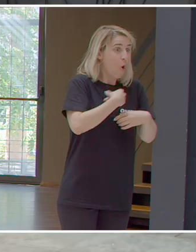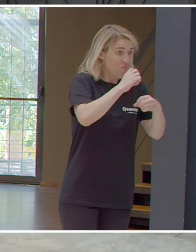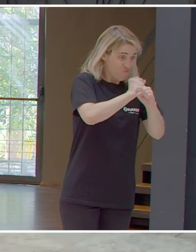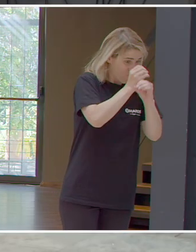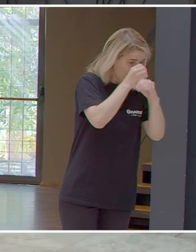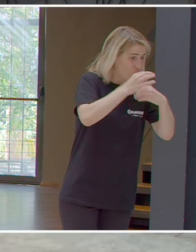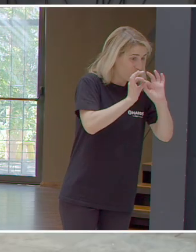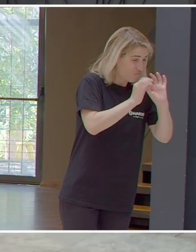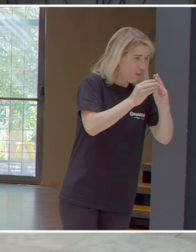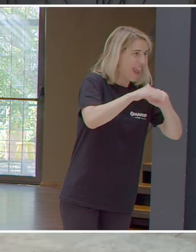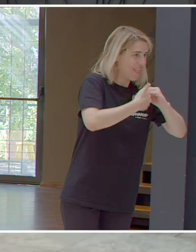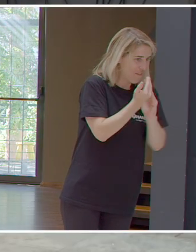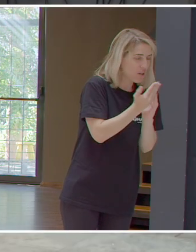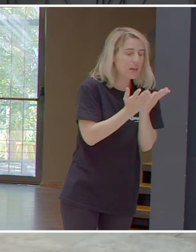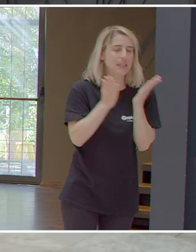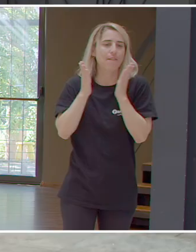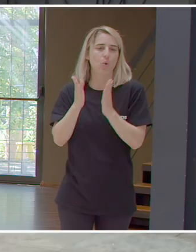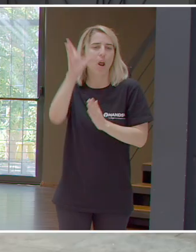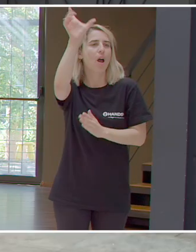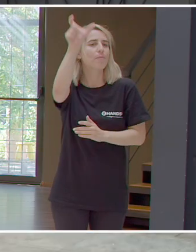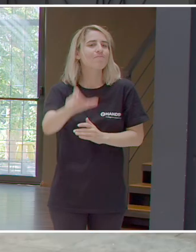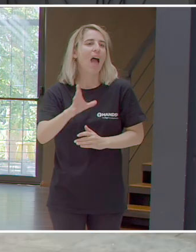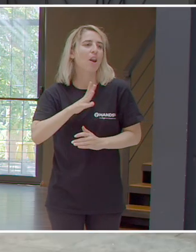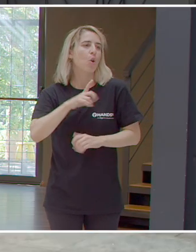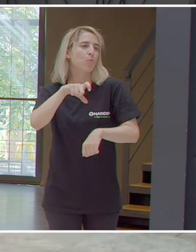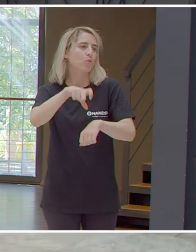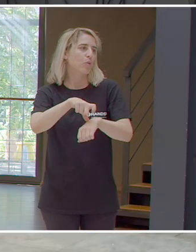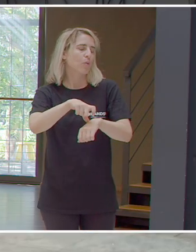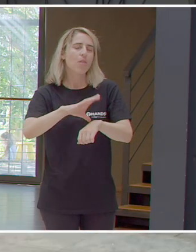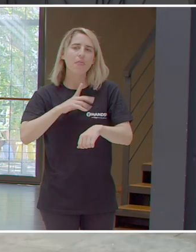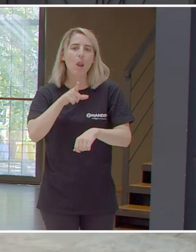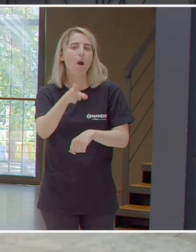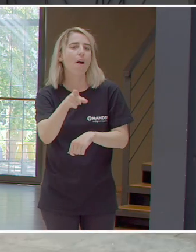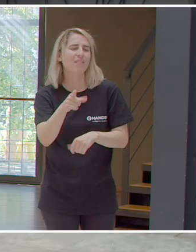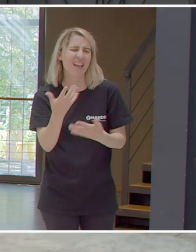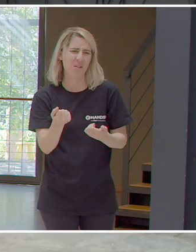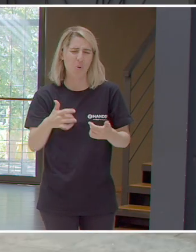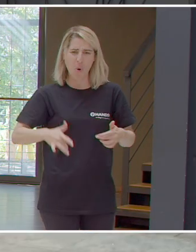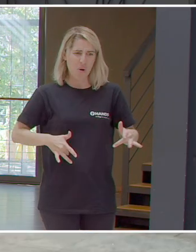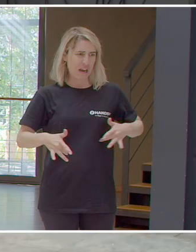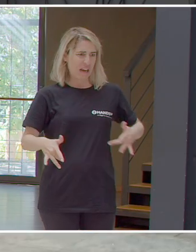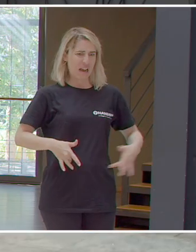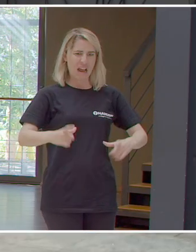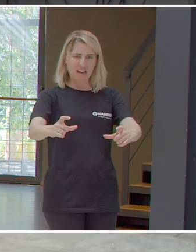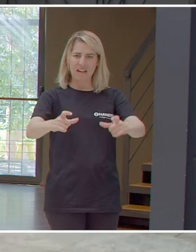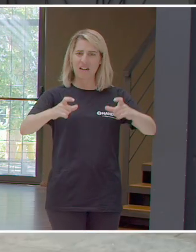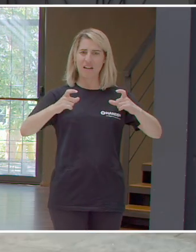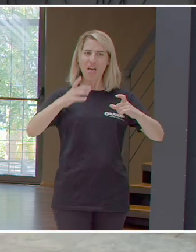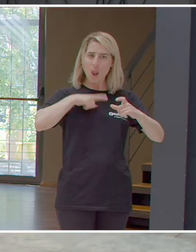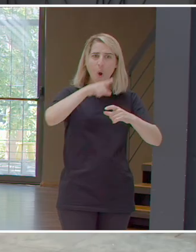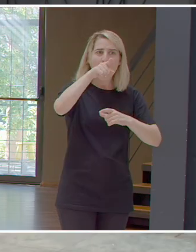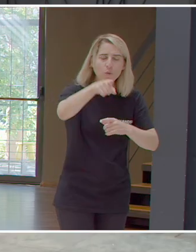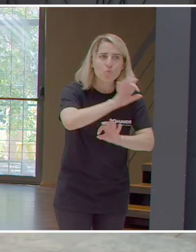when I think about my patient, I wouldn't want to have her or his organs. I just would want them to be healthy